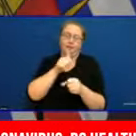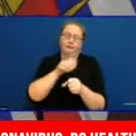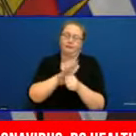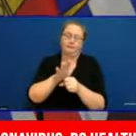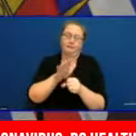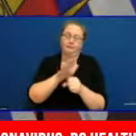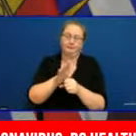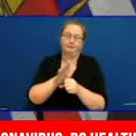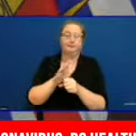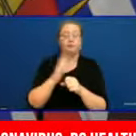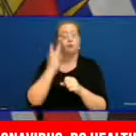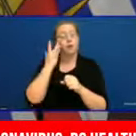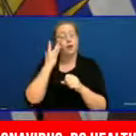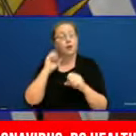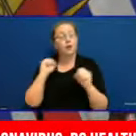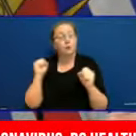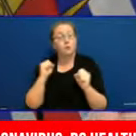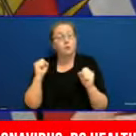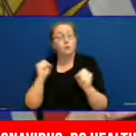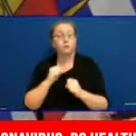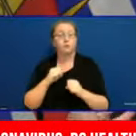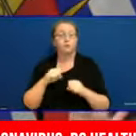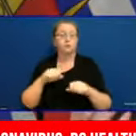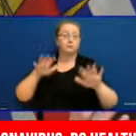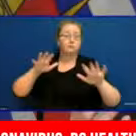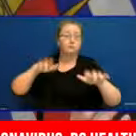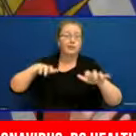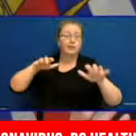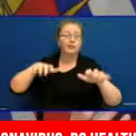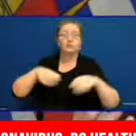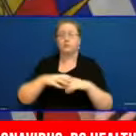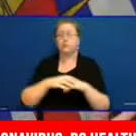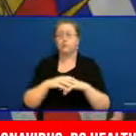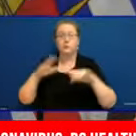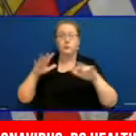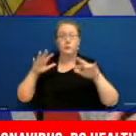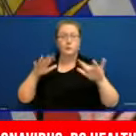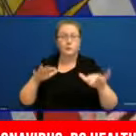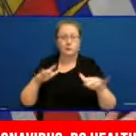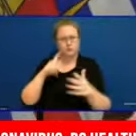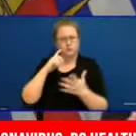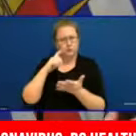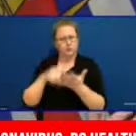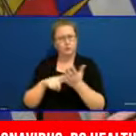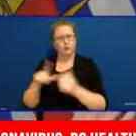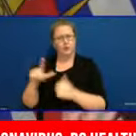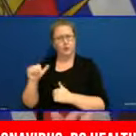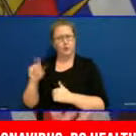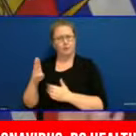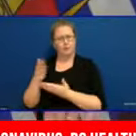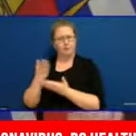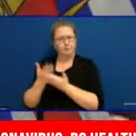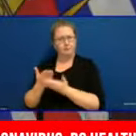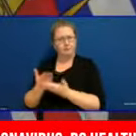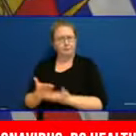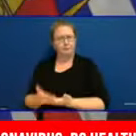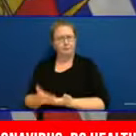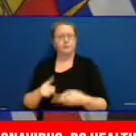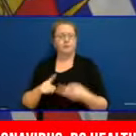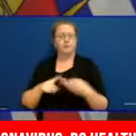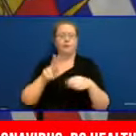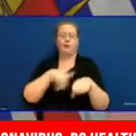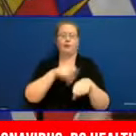the weather, the climate, the cold, the conditions, we have more evidence that's coming out of labs as well